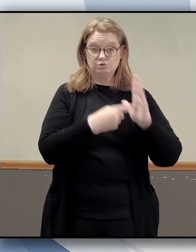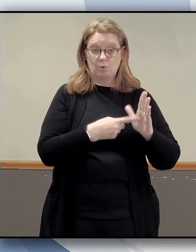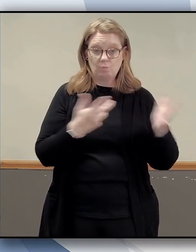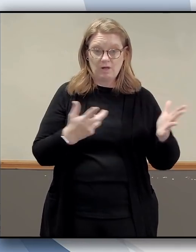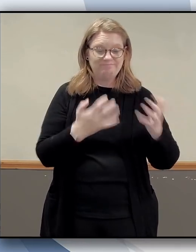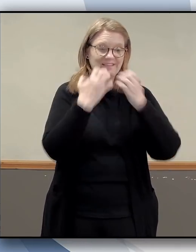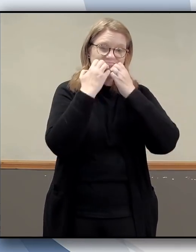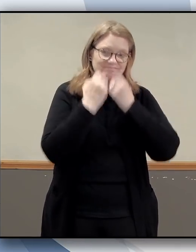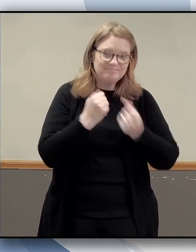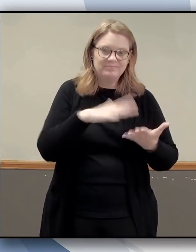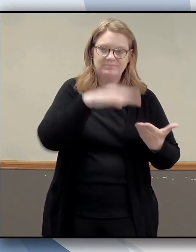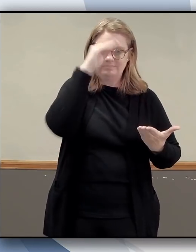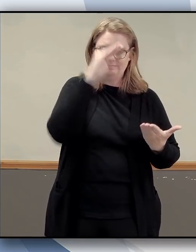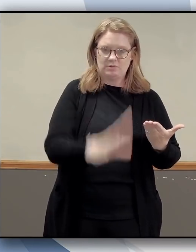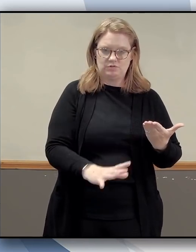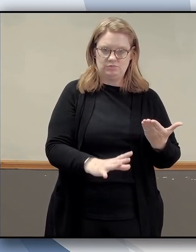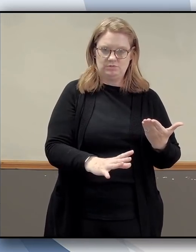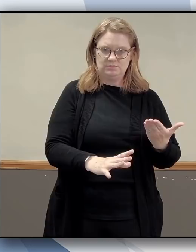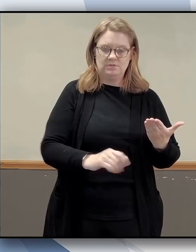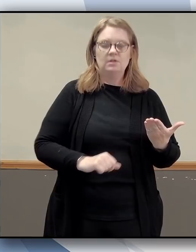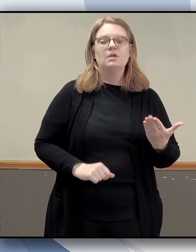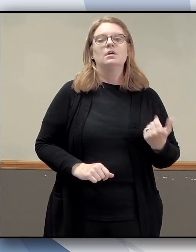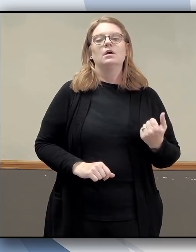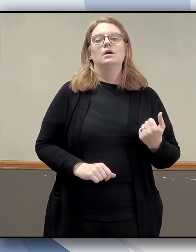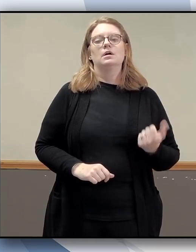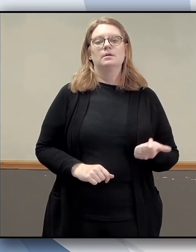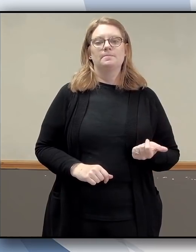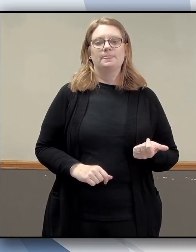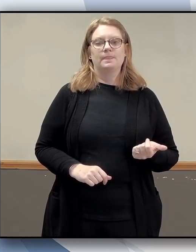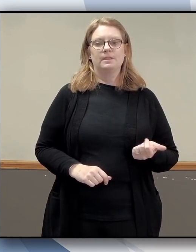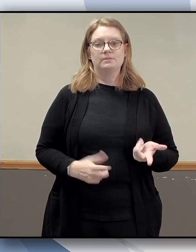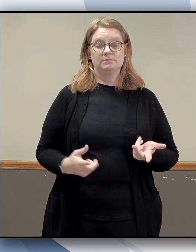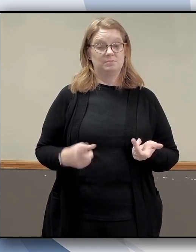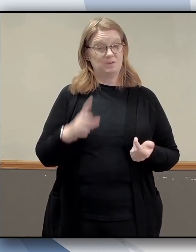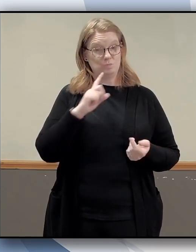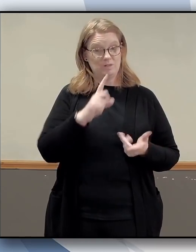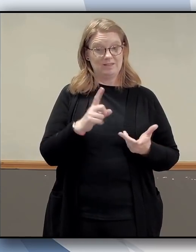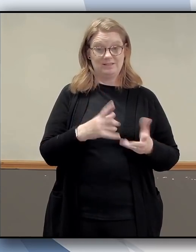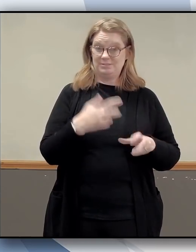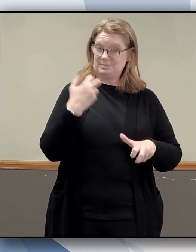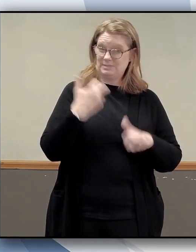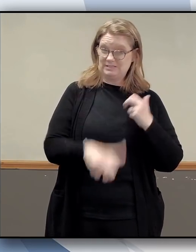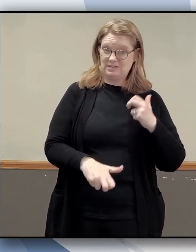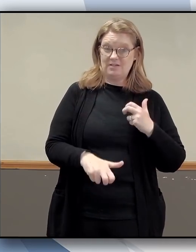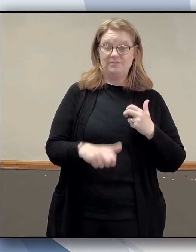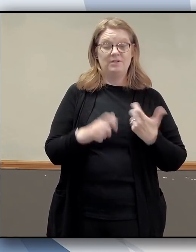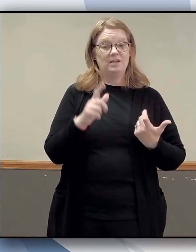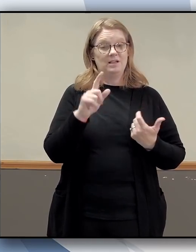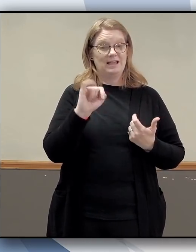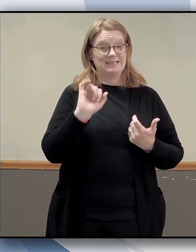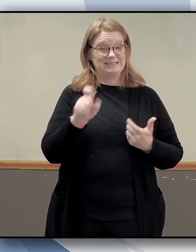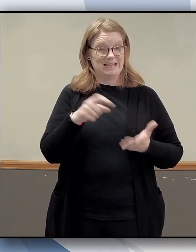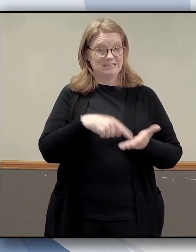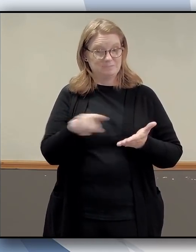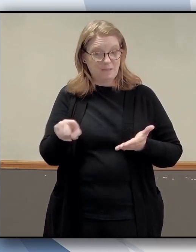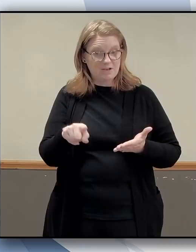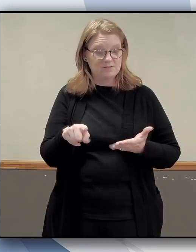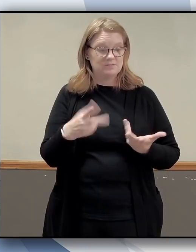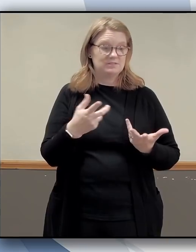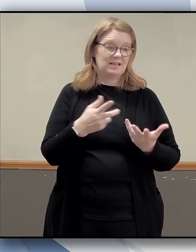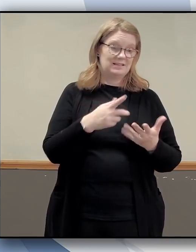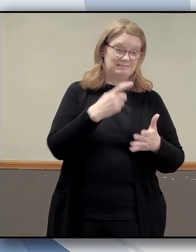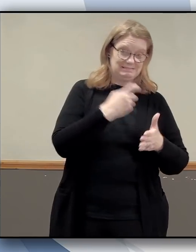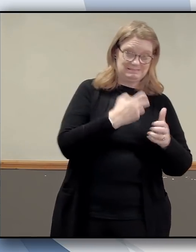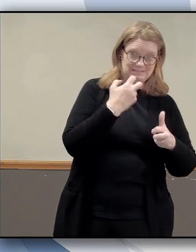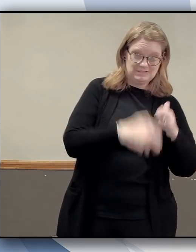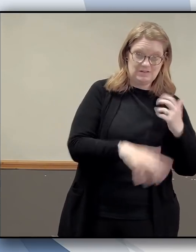because the way we were going was going to be tough on taxpayers from a property tax and tough on students. And so I